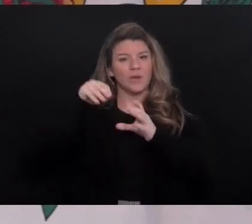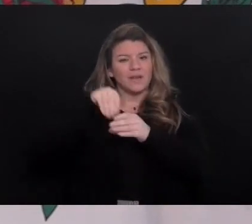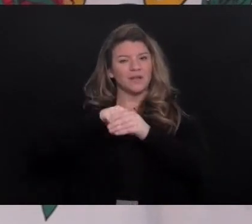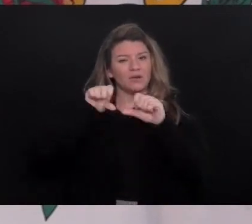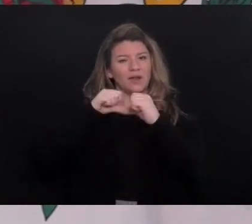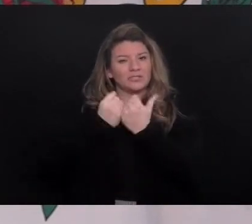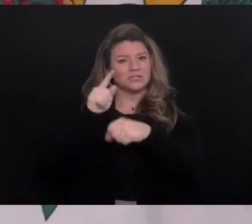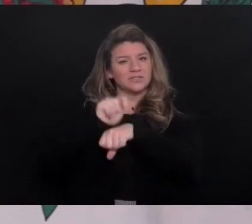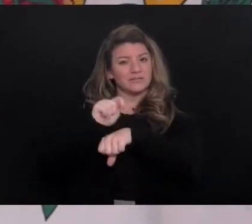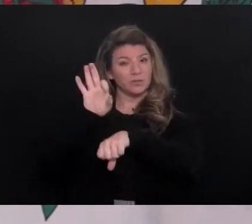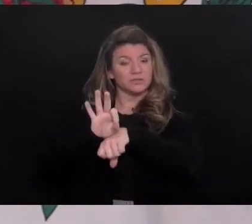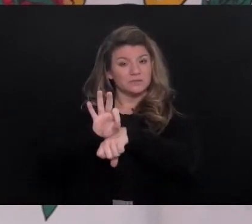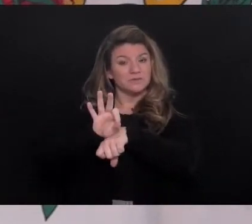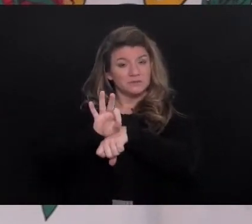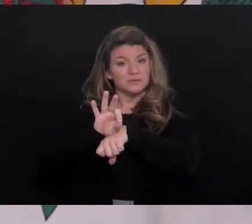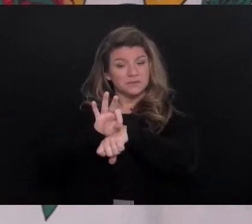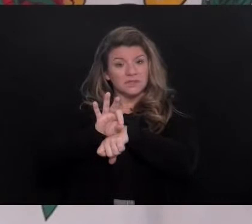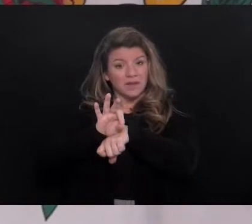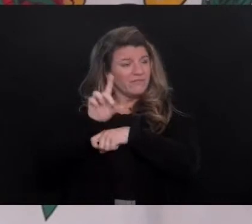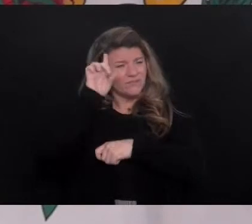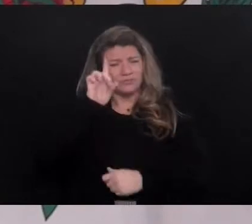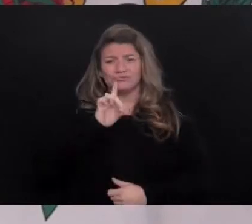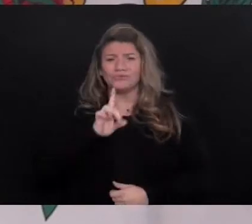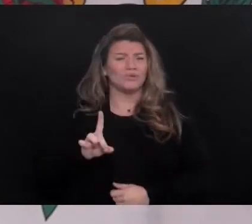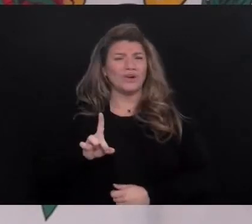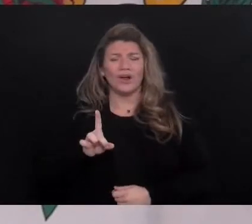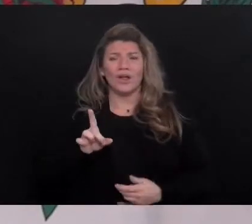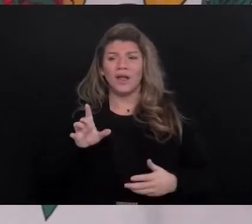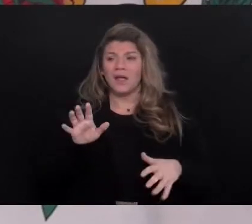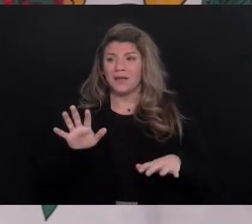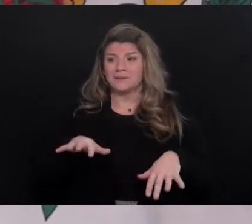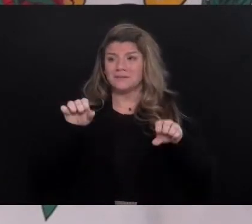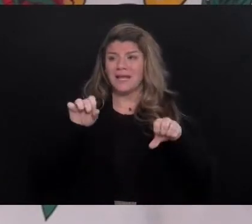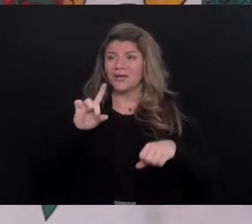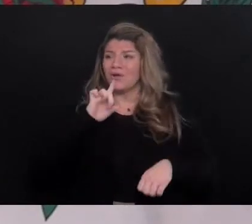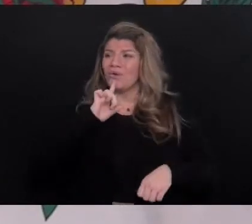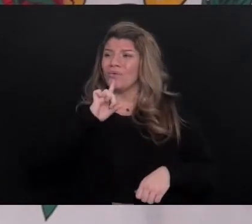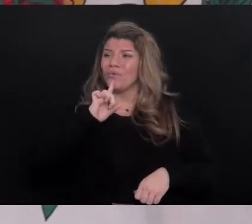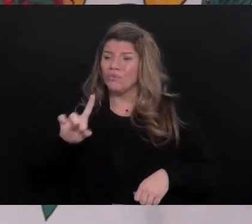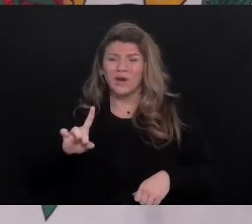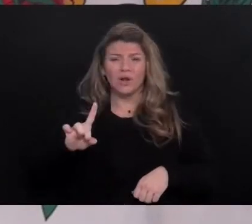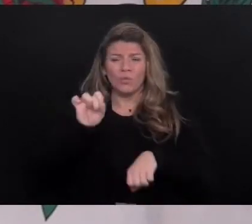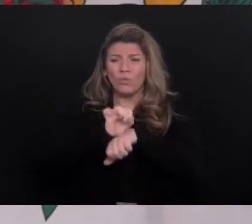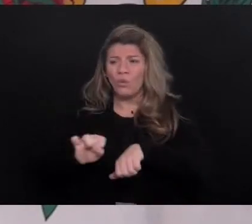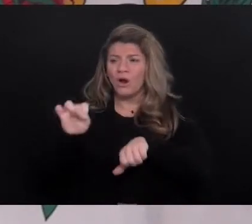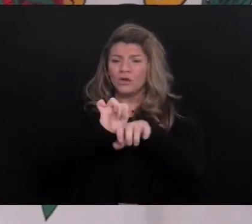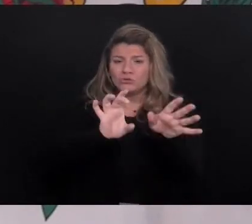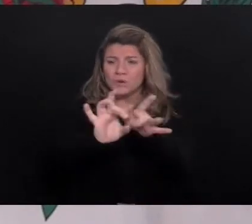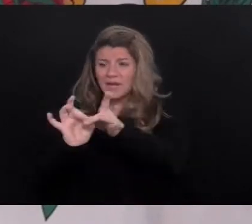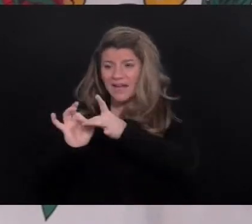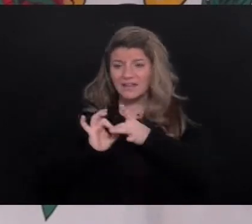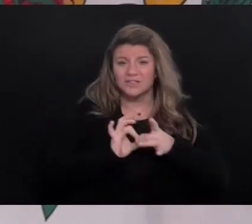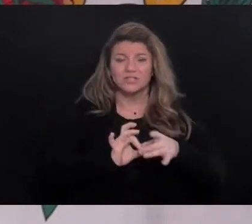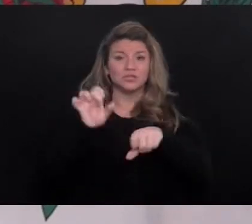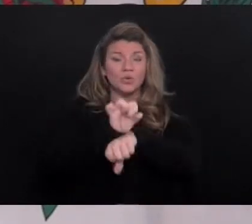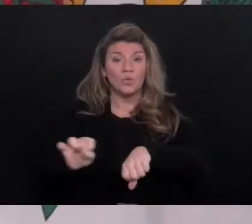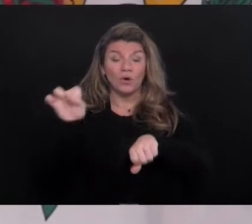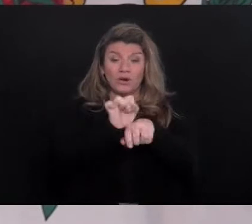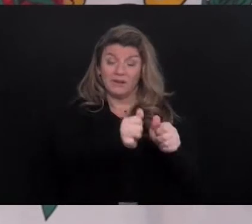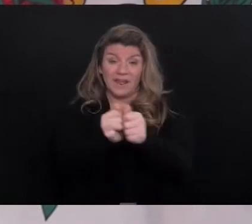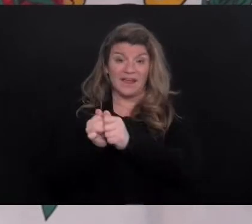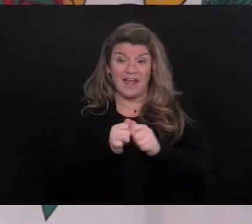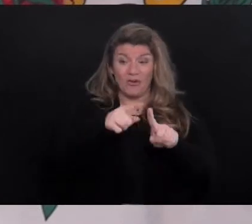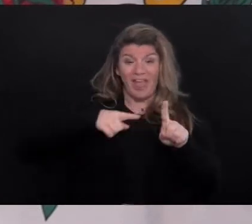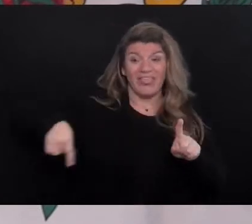Task Force. You know, absolutely, it has taken a real effort to coordinate all this, and these folks have done an